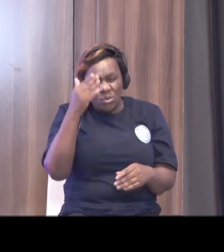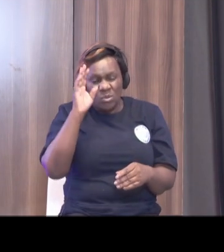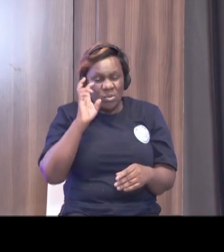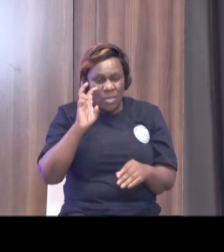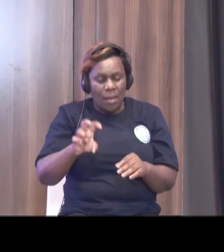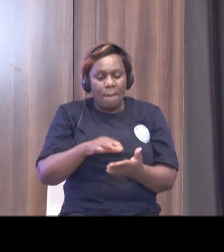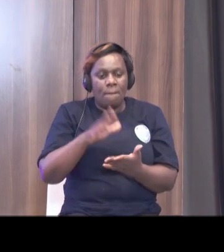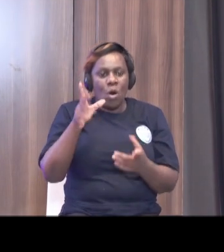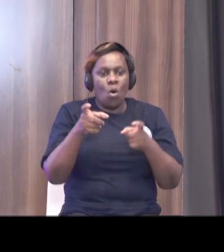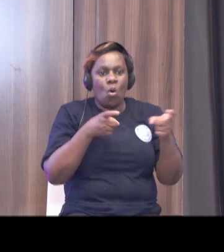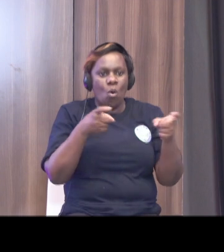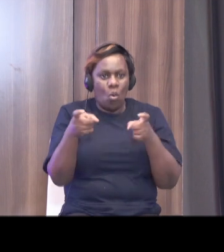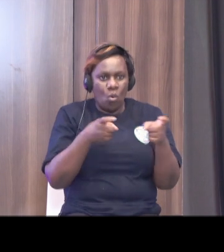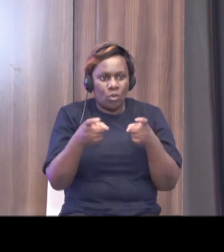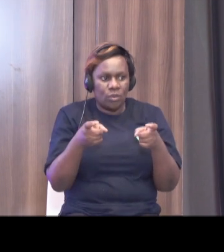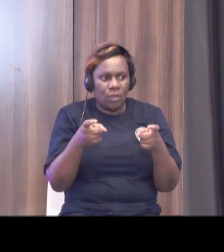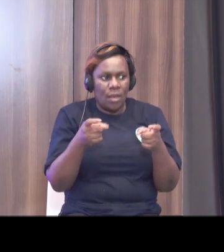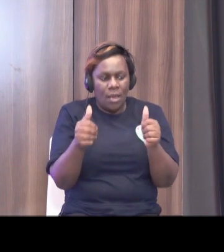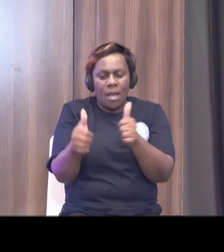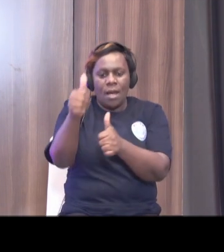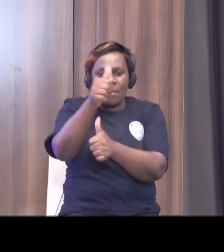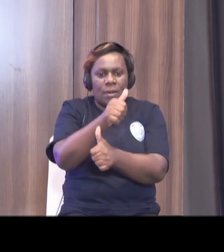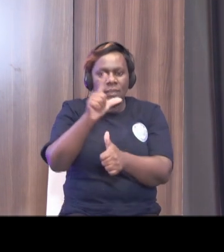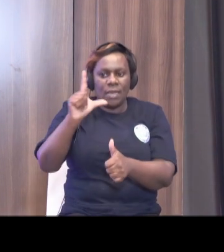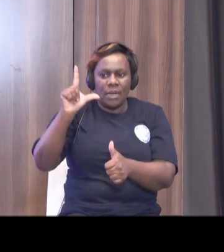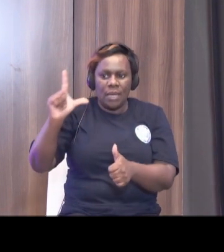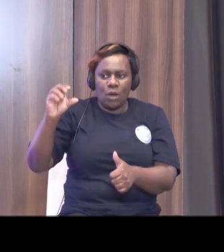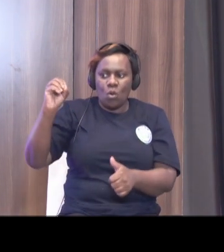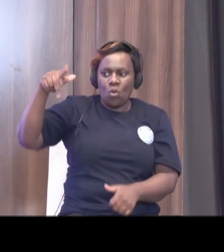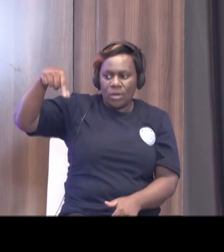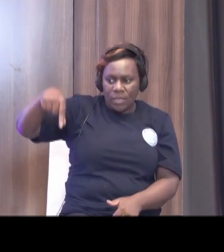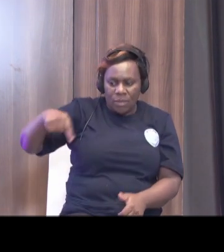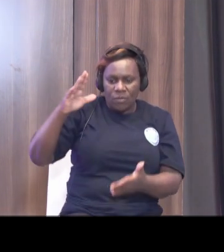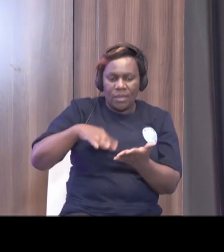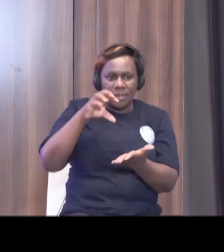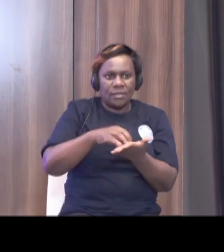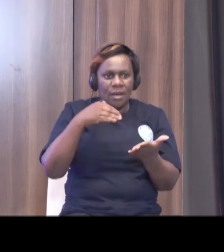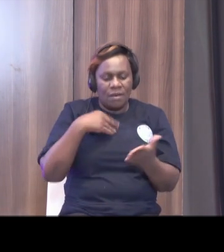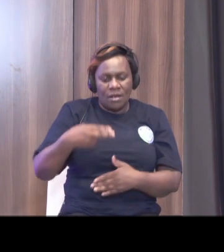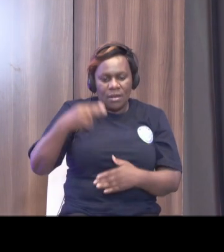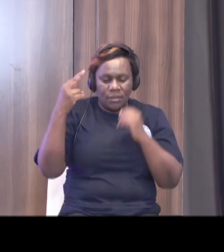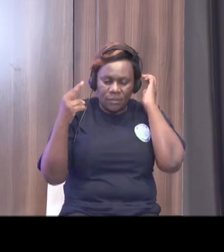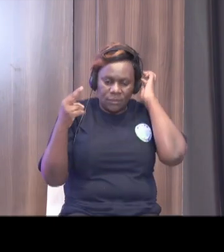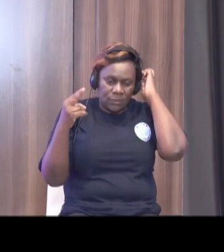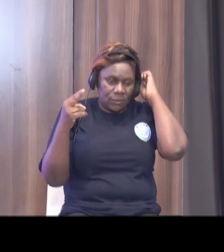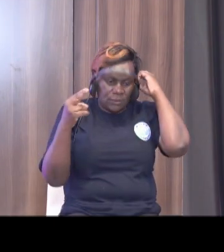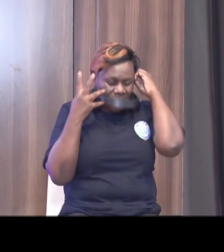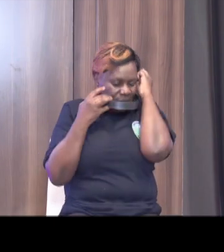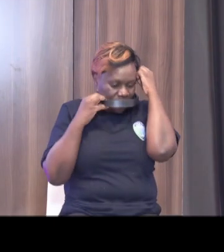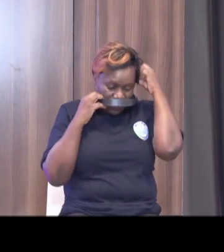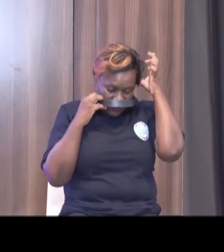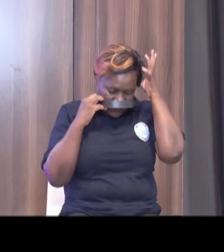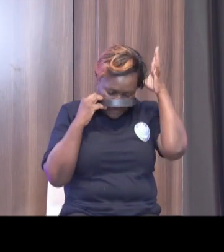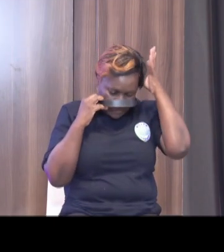that more controls were above the LLOQ than cases. So we had very high proportion of controls above